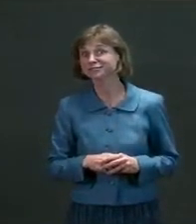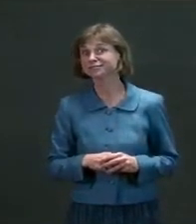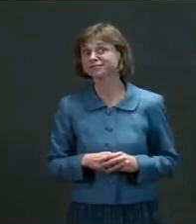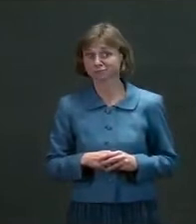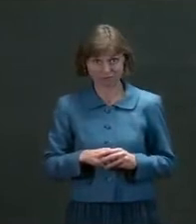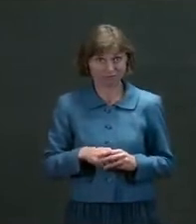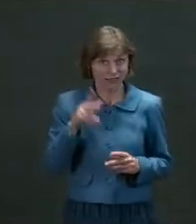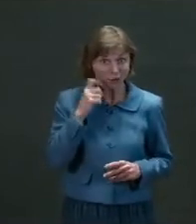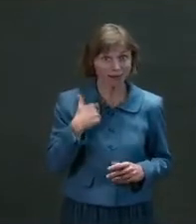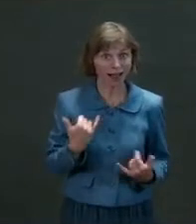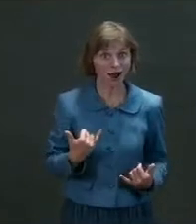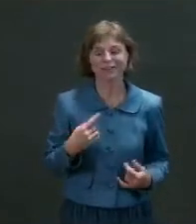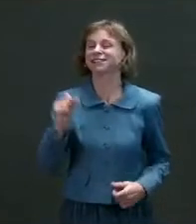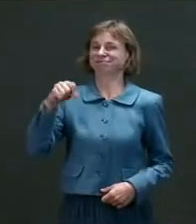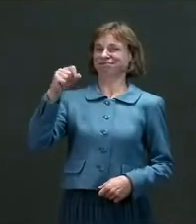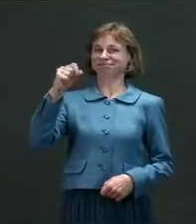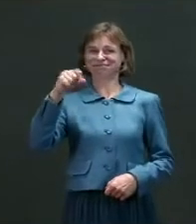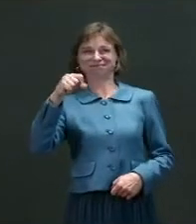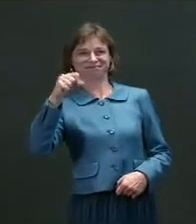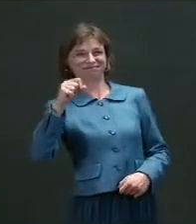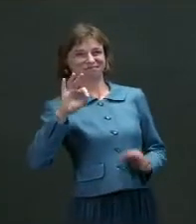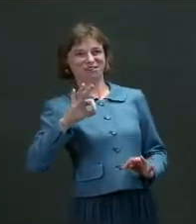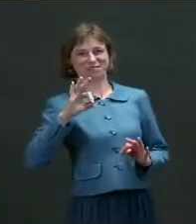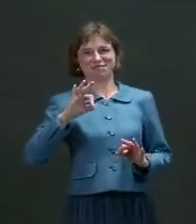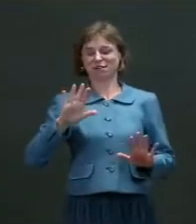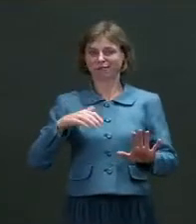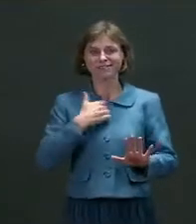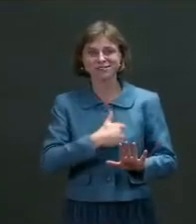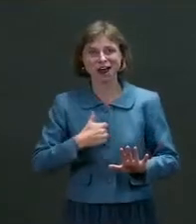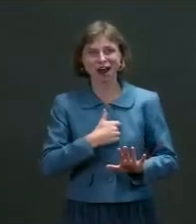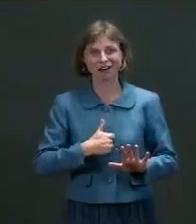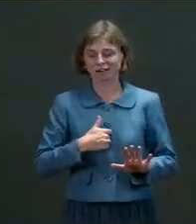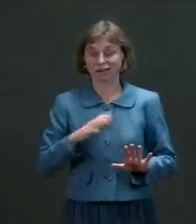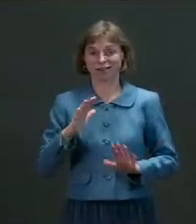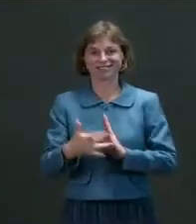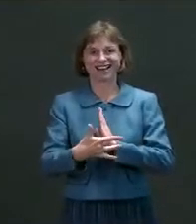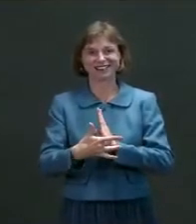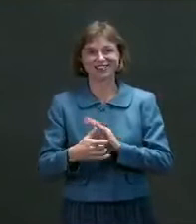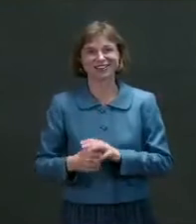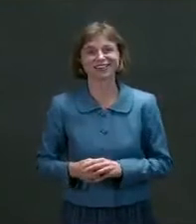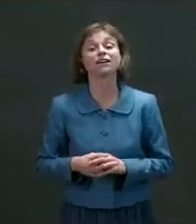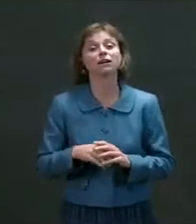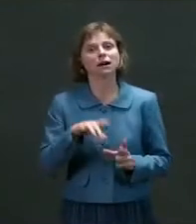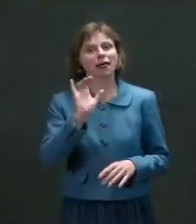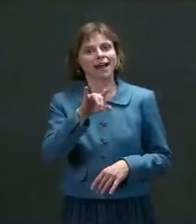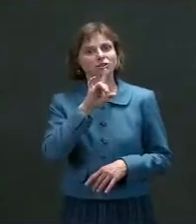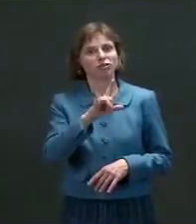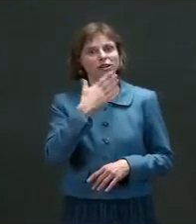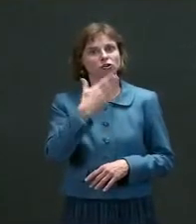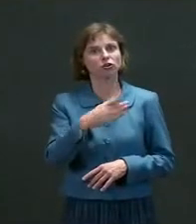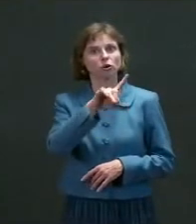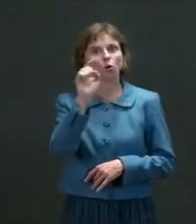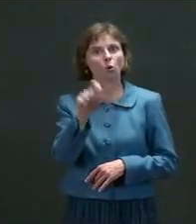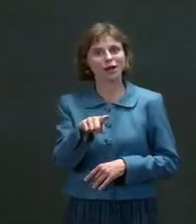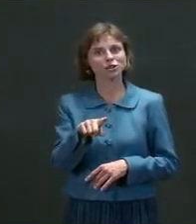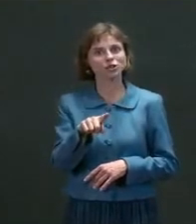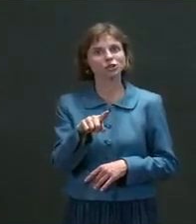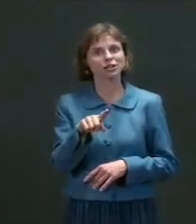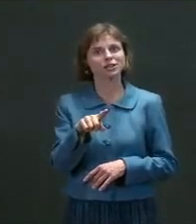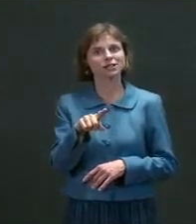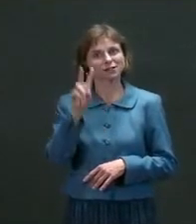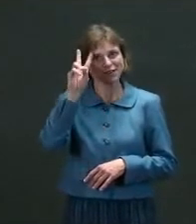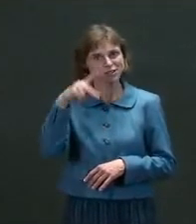Am I good Yep. right now? You're good. Yep. Does that work? Okay, perfect. Okay, sorry, the technical. So that is a really great question, Madam Vice President, and